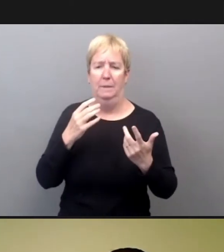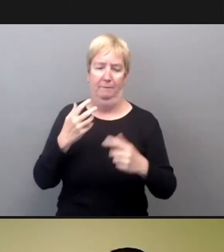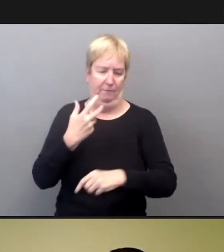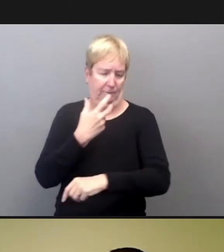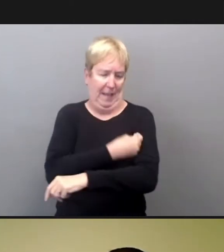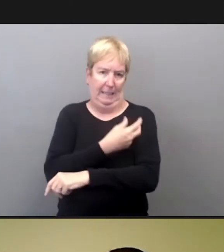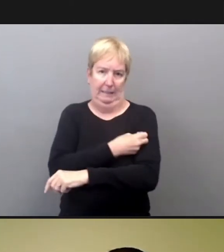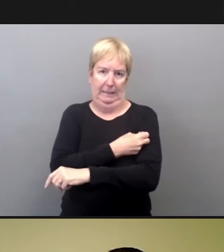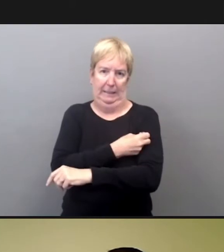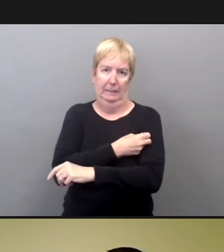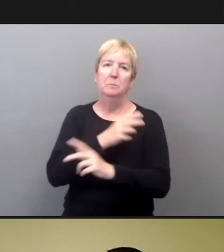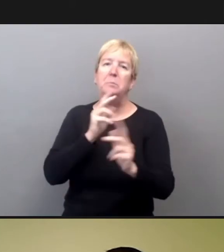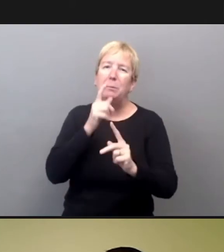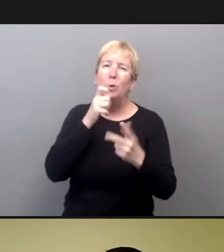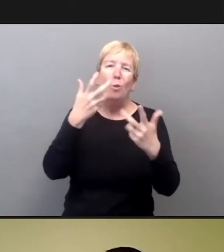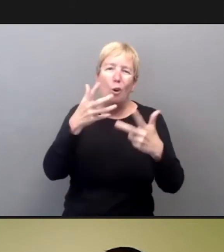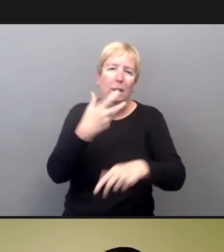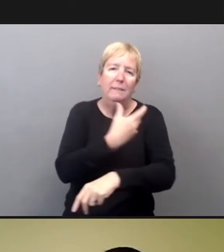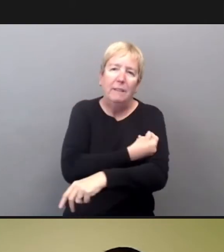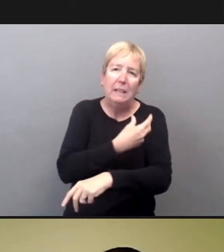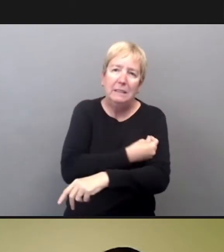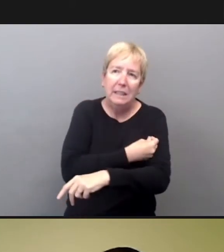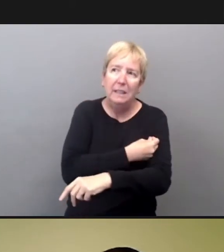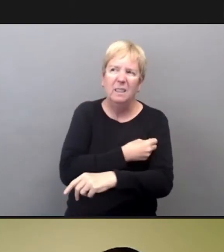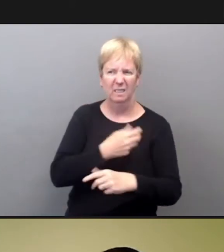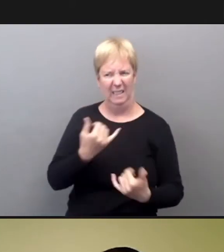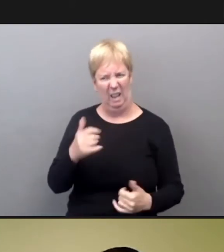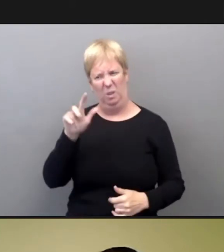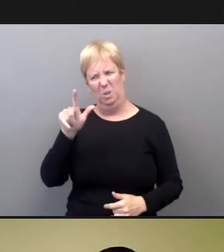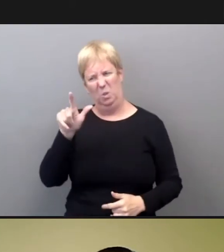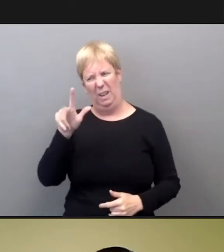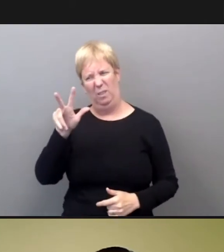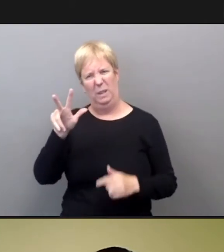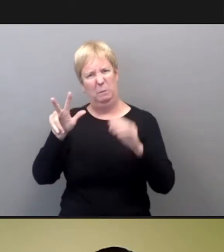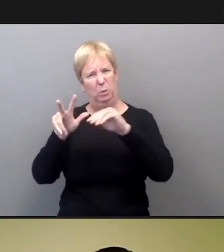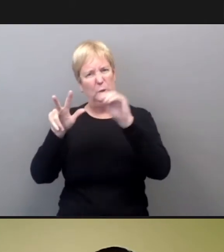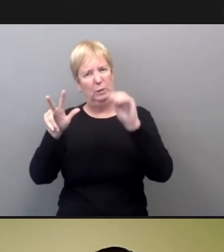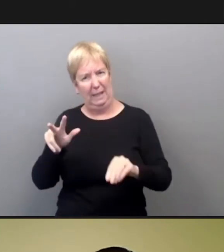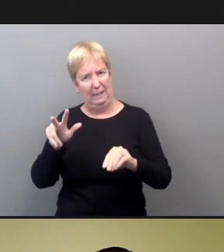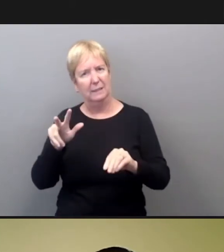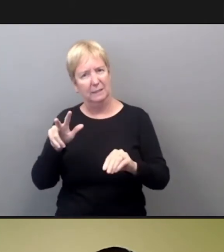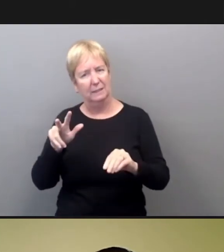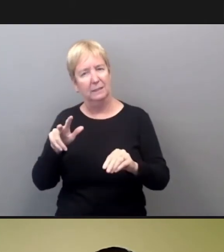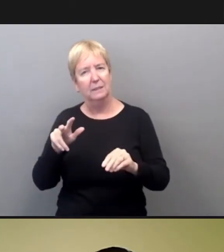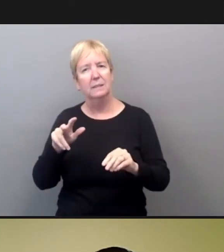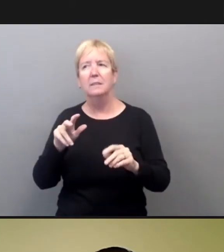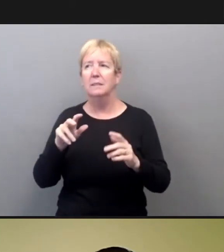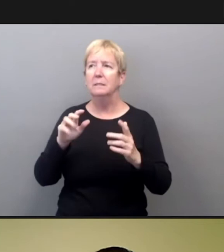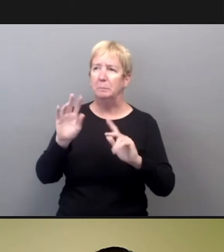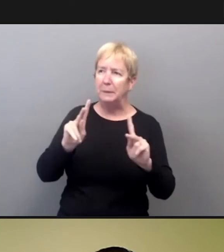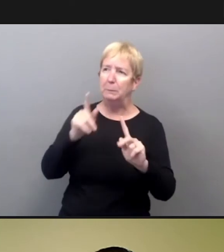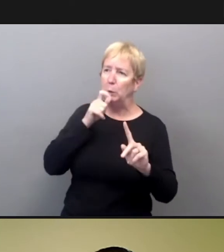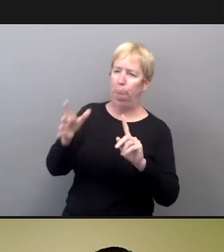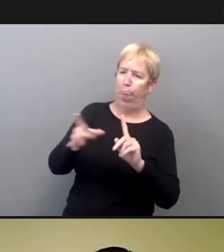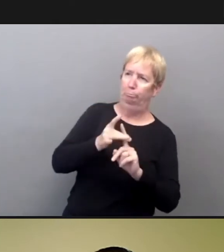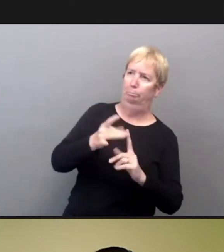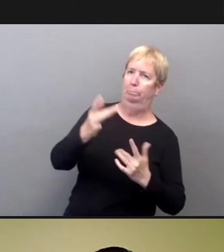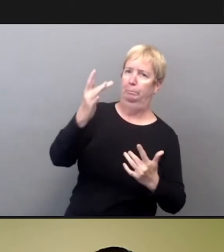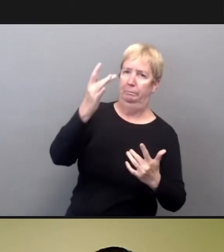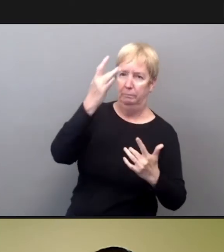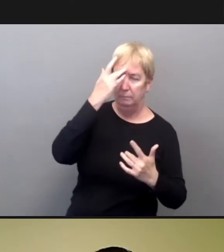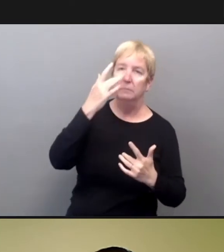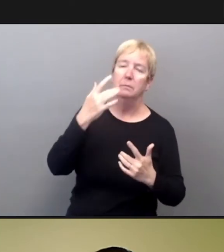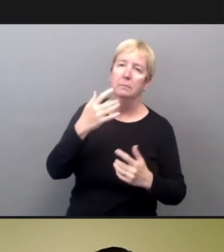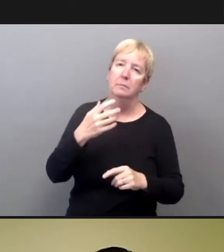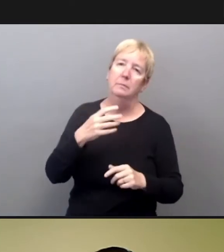latest report shows that we now have up to 23% of cases in the last 4 weeks, and that's up from the